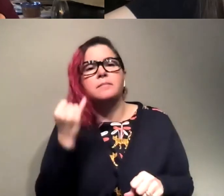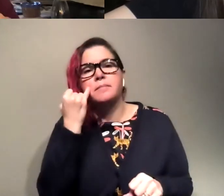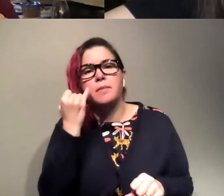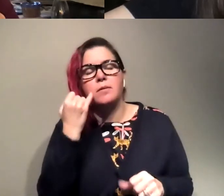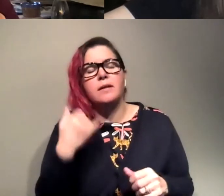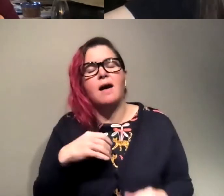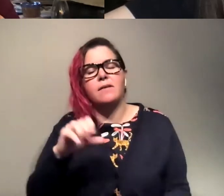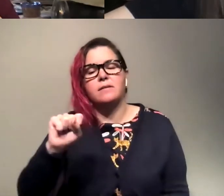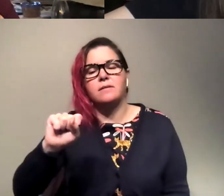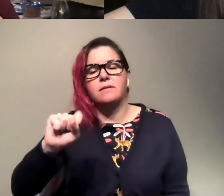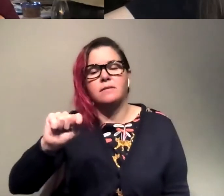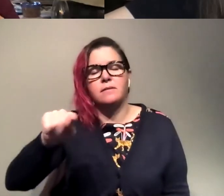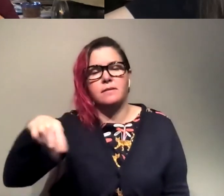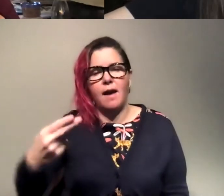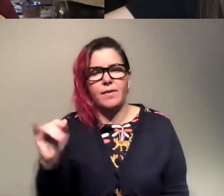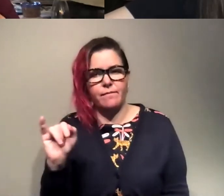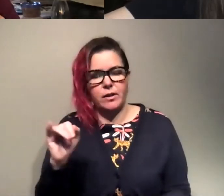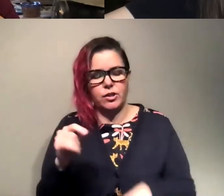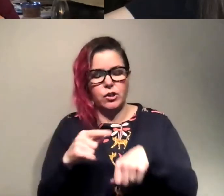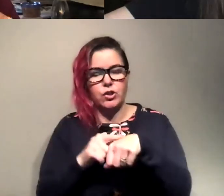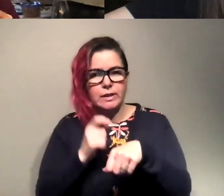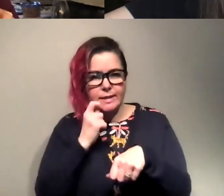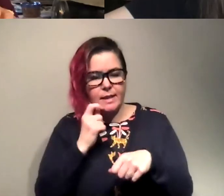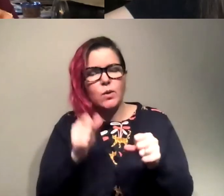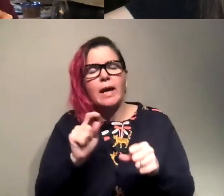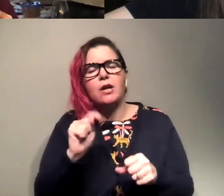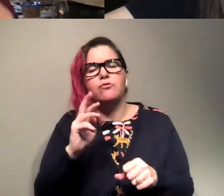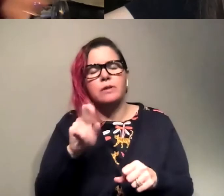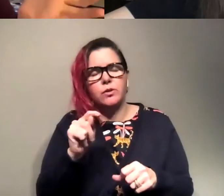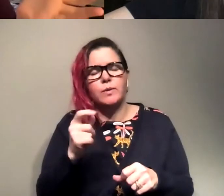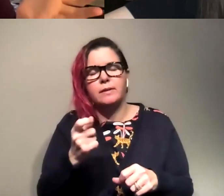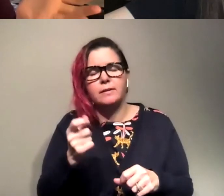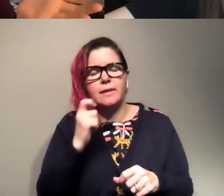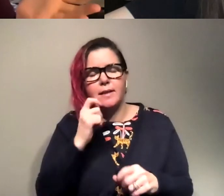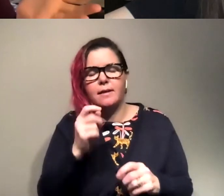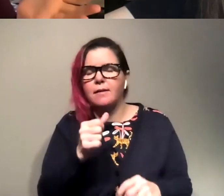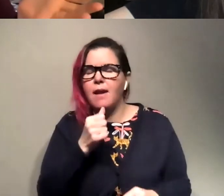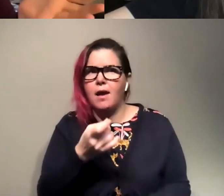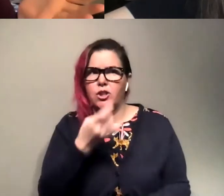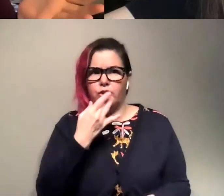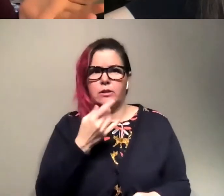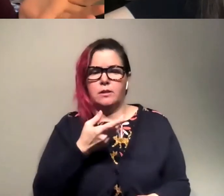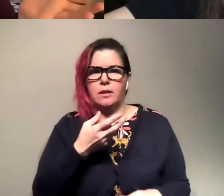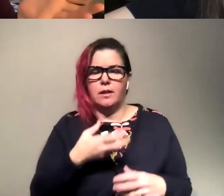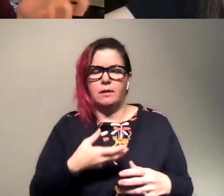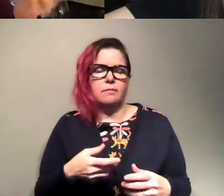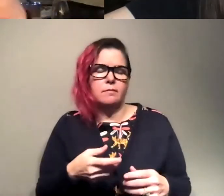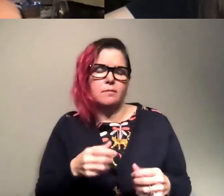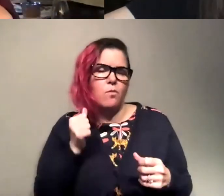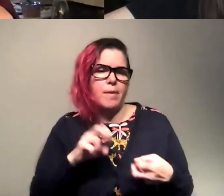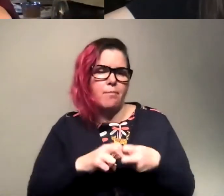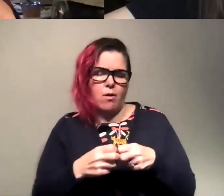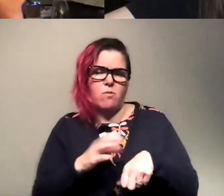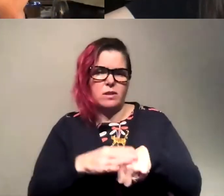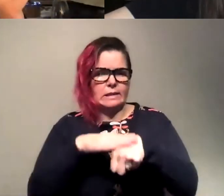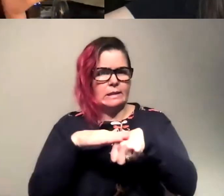staph infection on your skin, you could treat your skin, and because you're not ingesting it, it's not necessarily a problem. And so